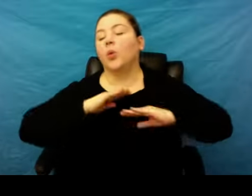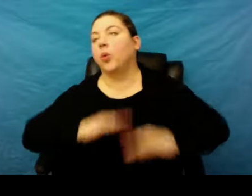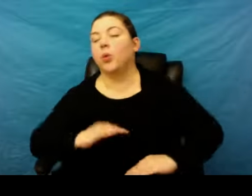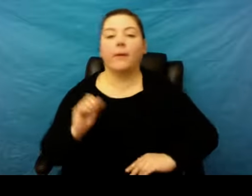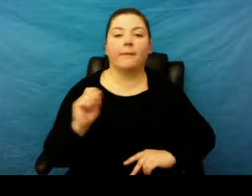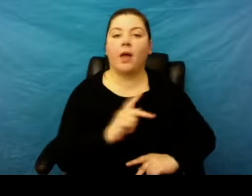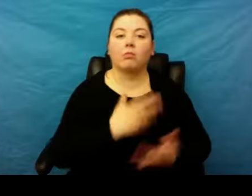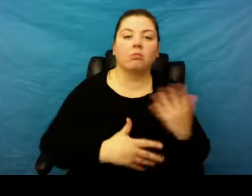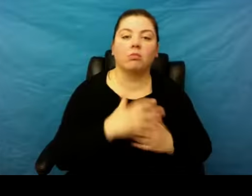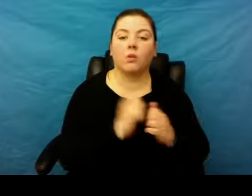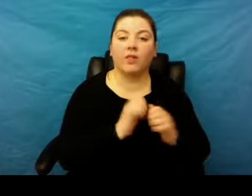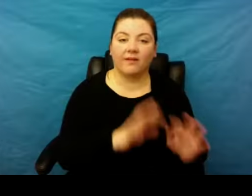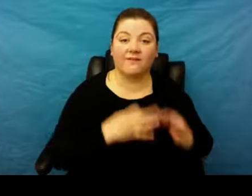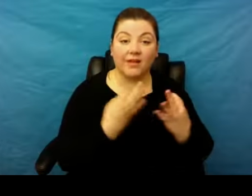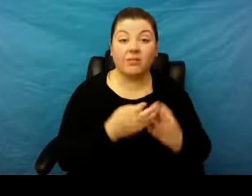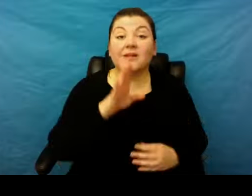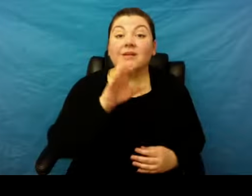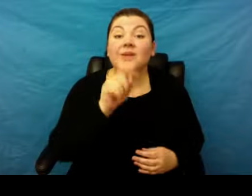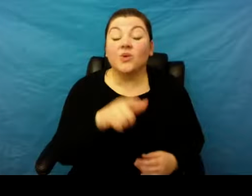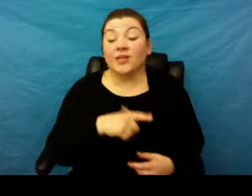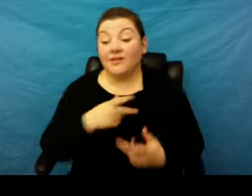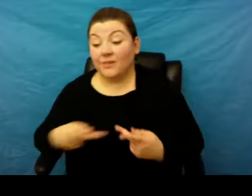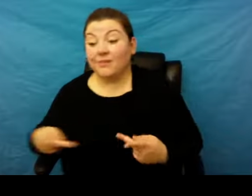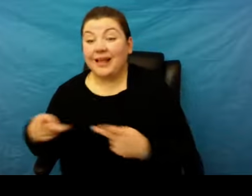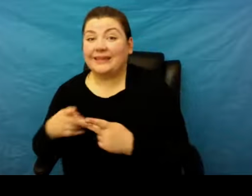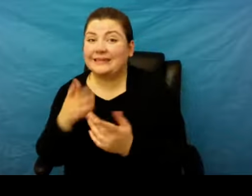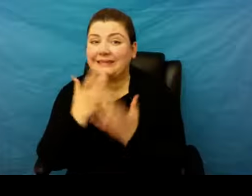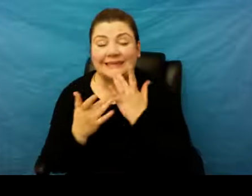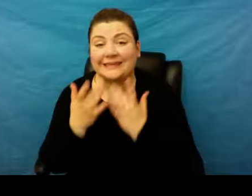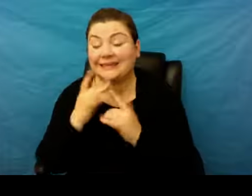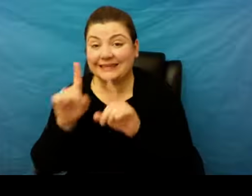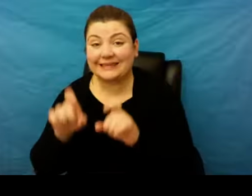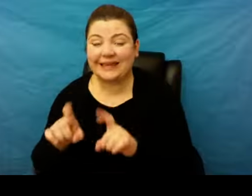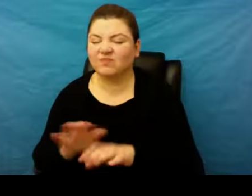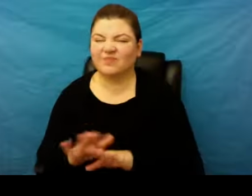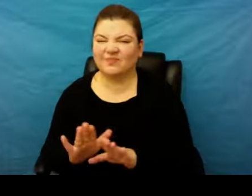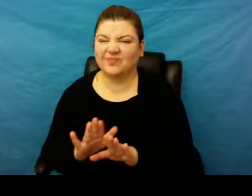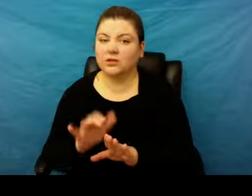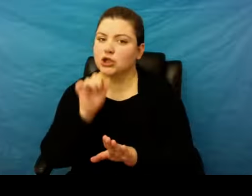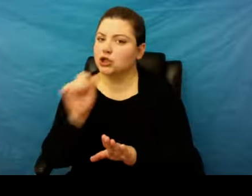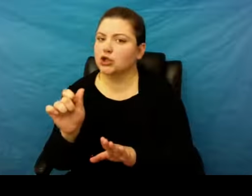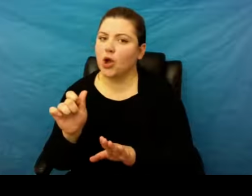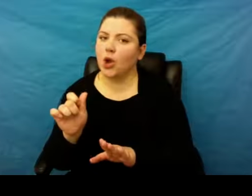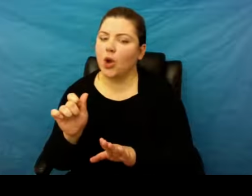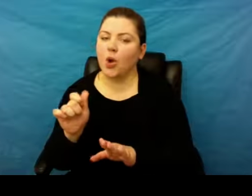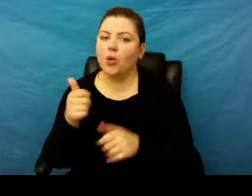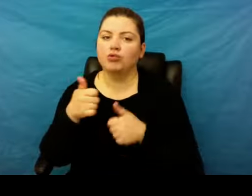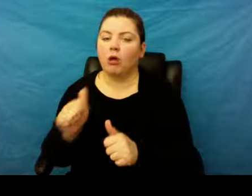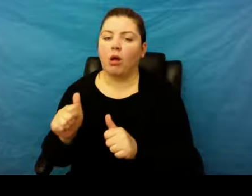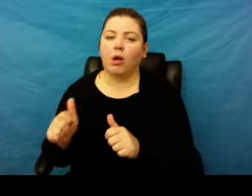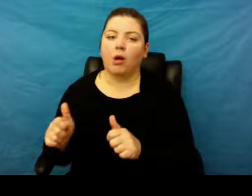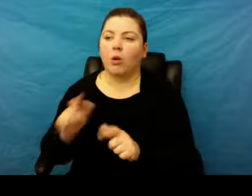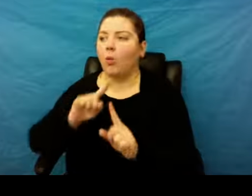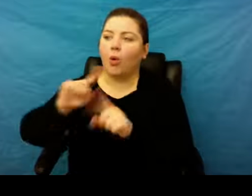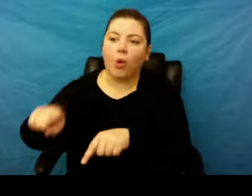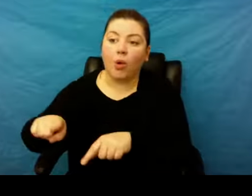But if you live in a community where there's very rare testing going on at this point, do not try and jump the line to someone who's